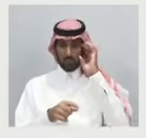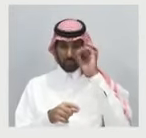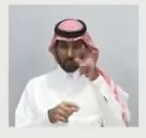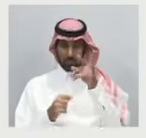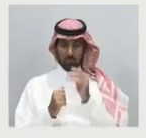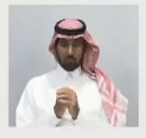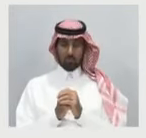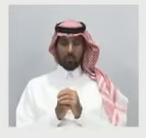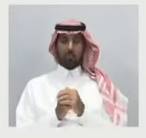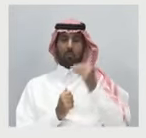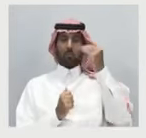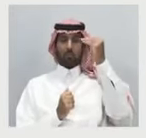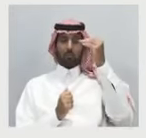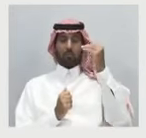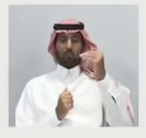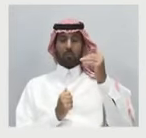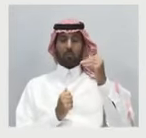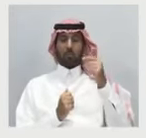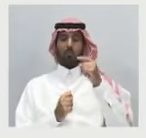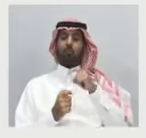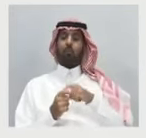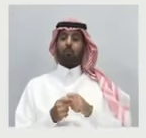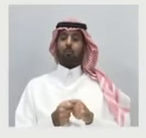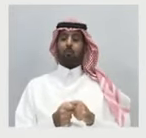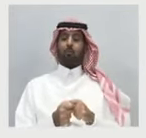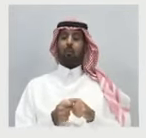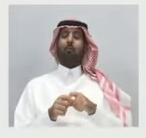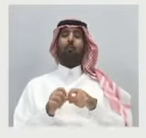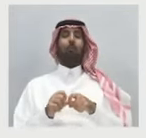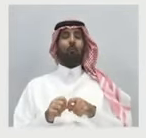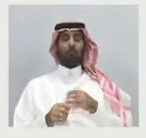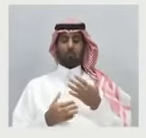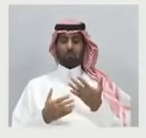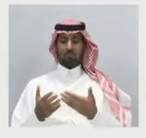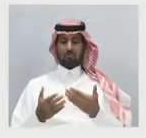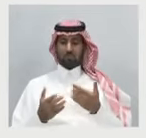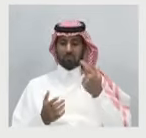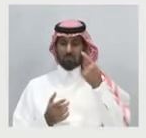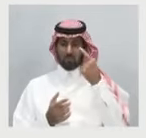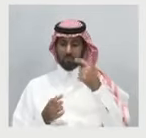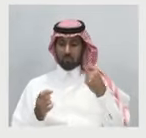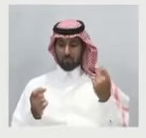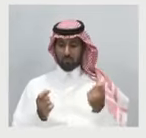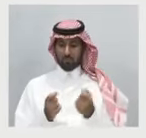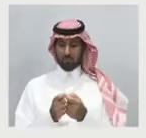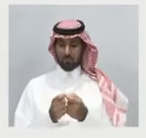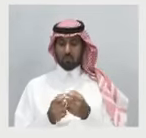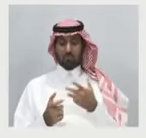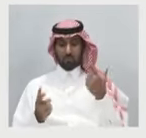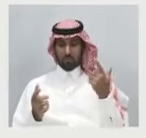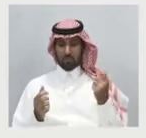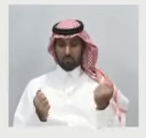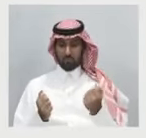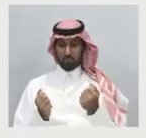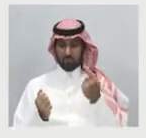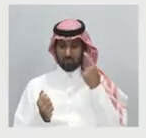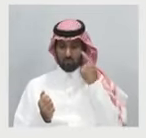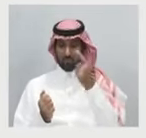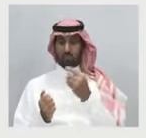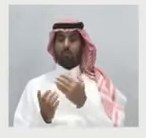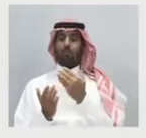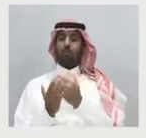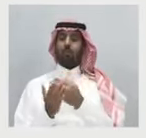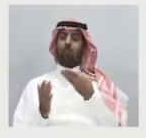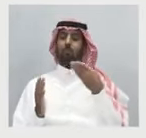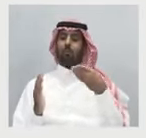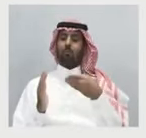You have a communication skill, interpersonal skills, and teamwork skills. You graduated from, you have a